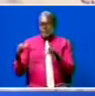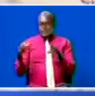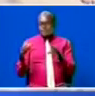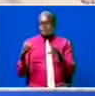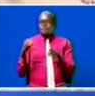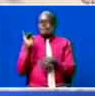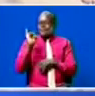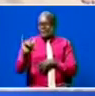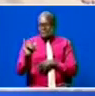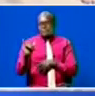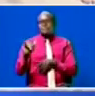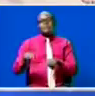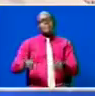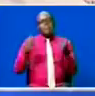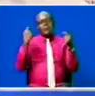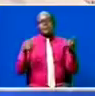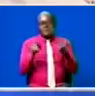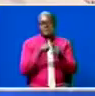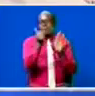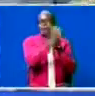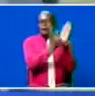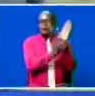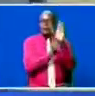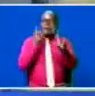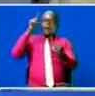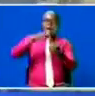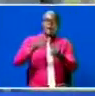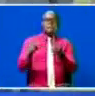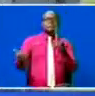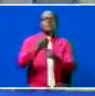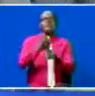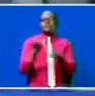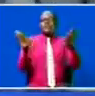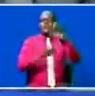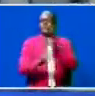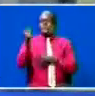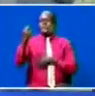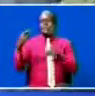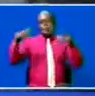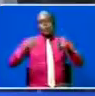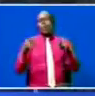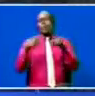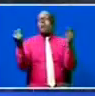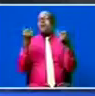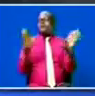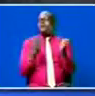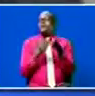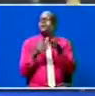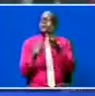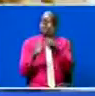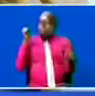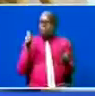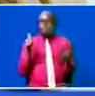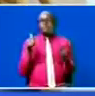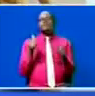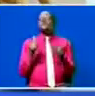be actually antagonizing the same agenda that he wants to achieve. The deputy president is already on record being against any push to